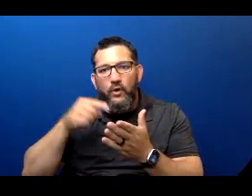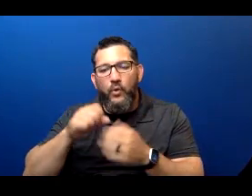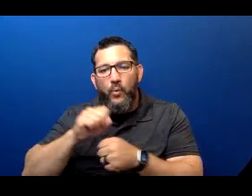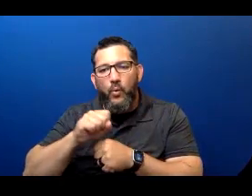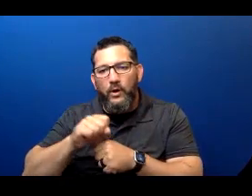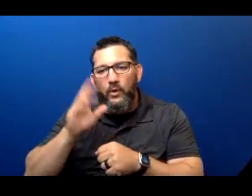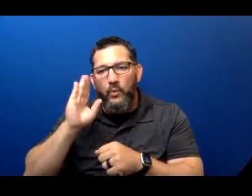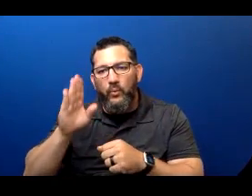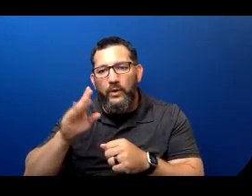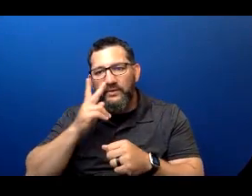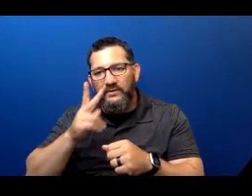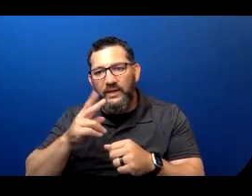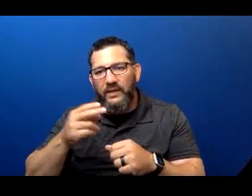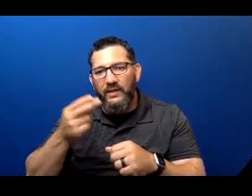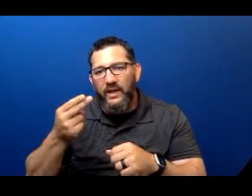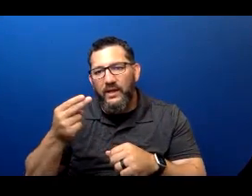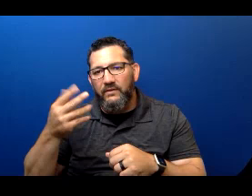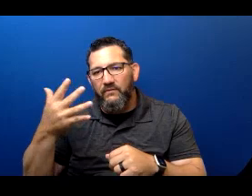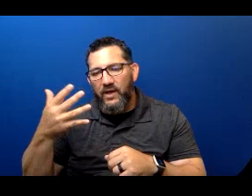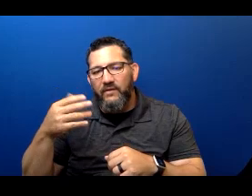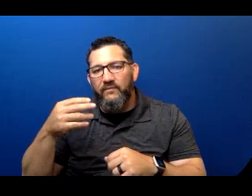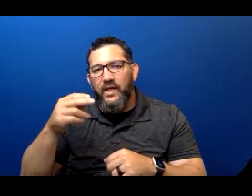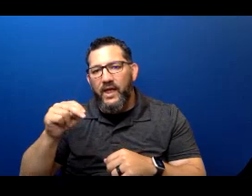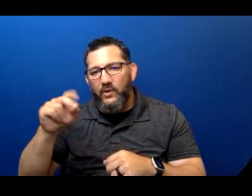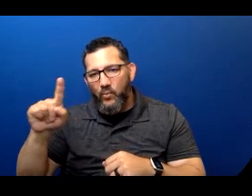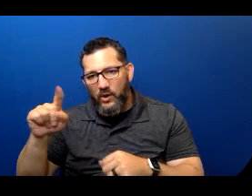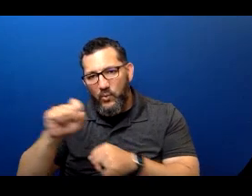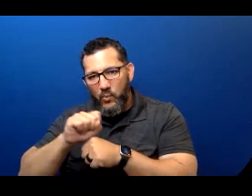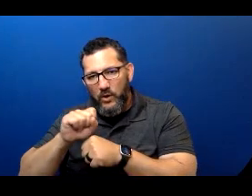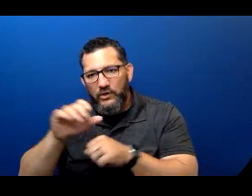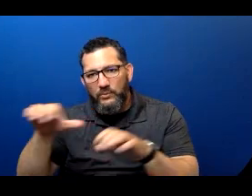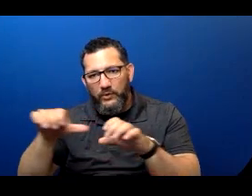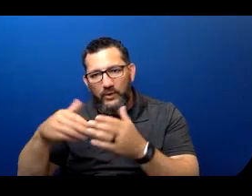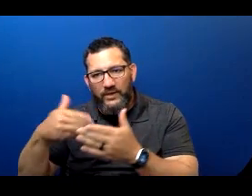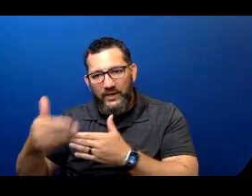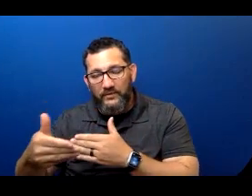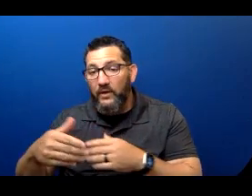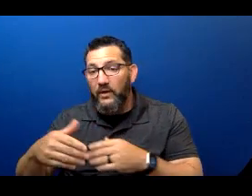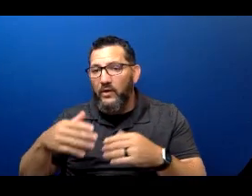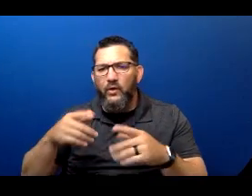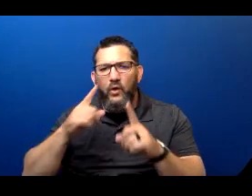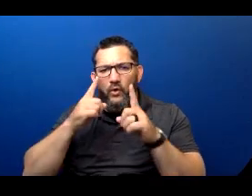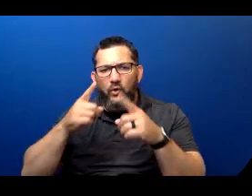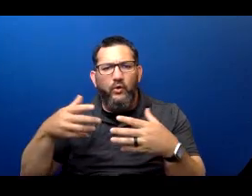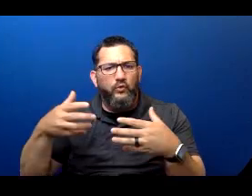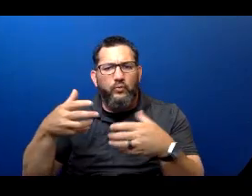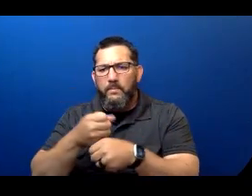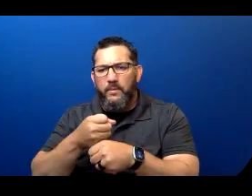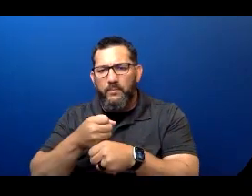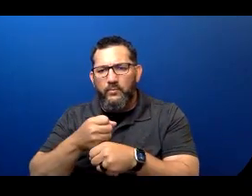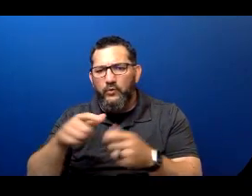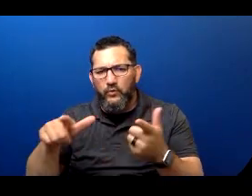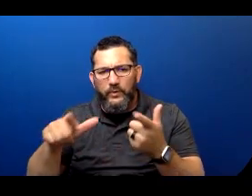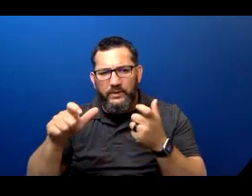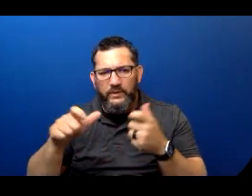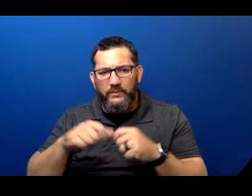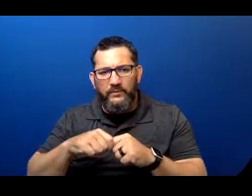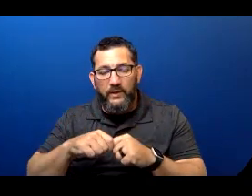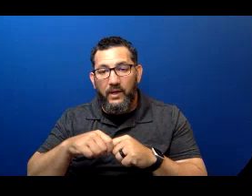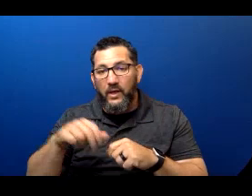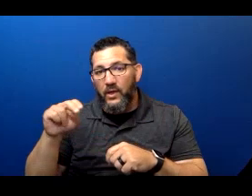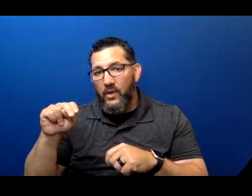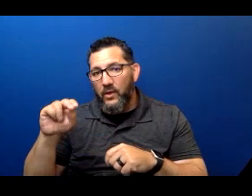to H5N1 work she'll be doing next. So just to wrap up very quickly,